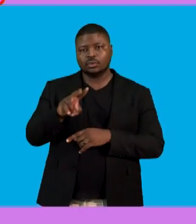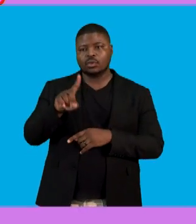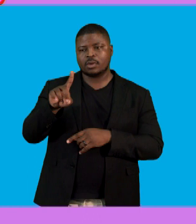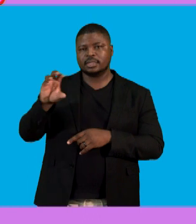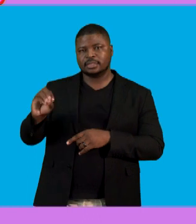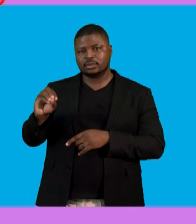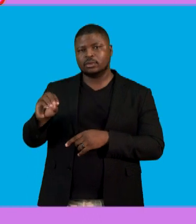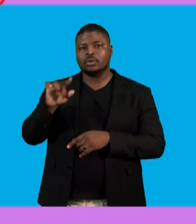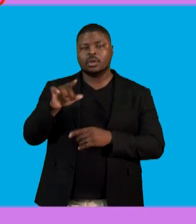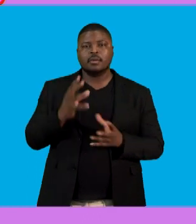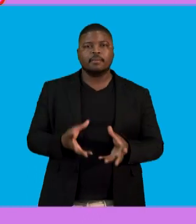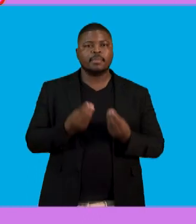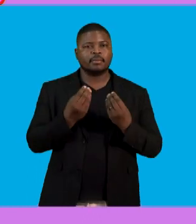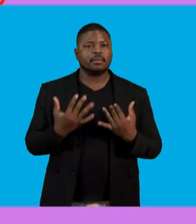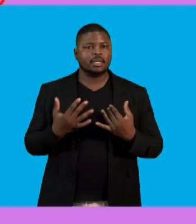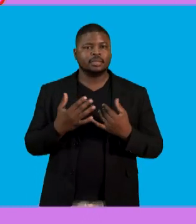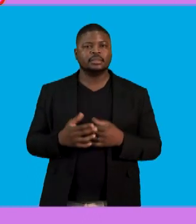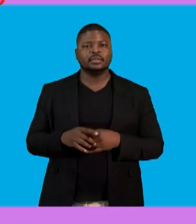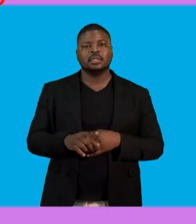we are getting